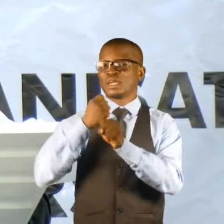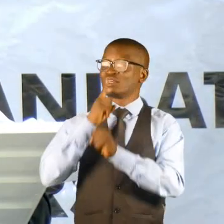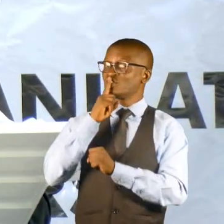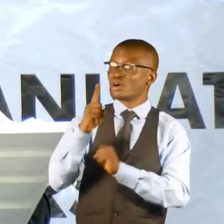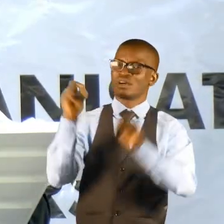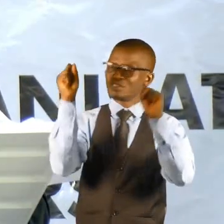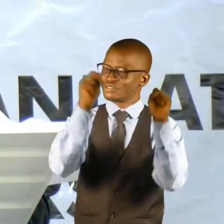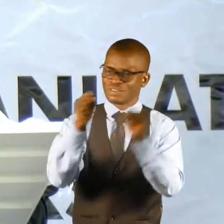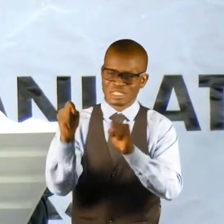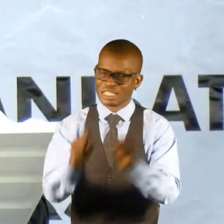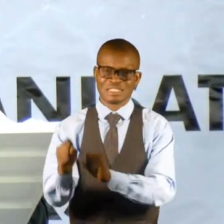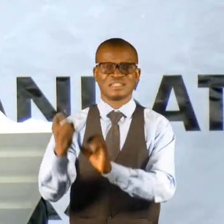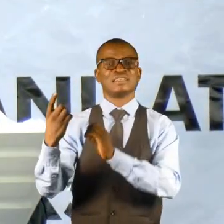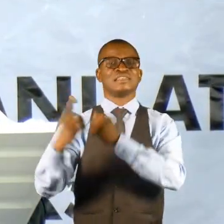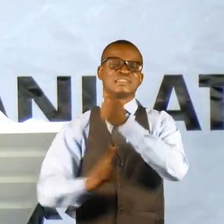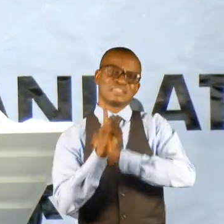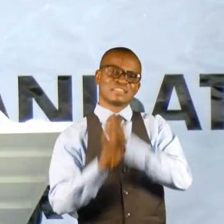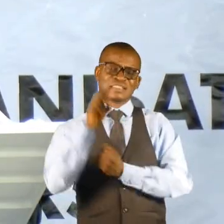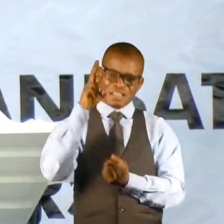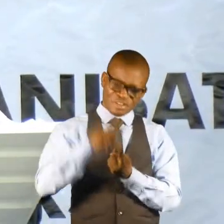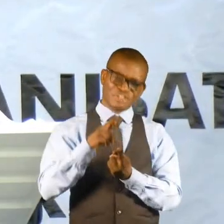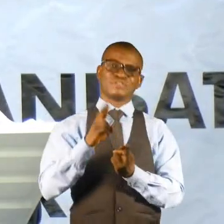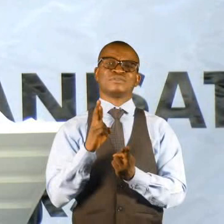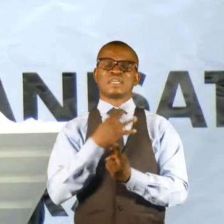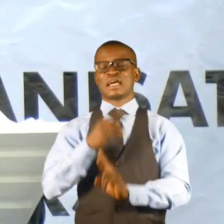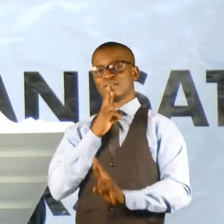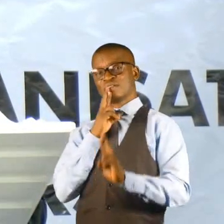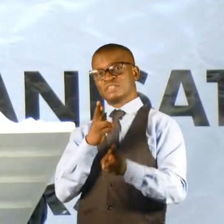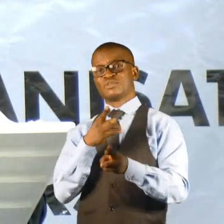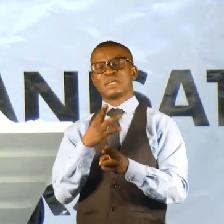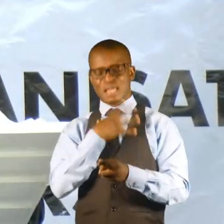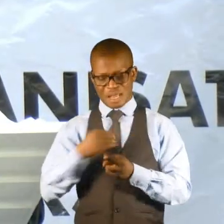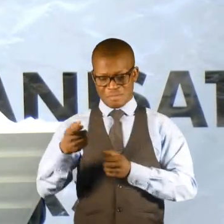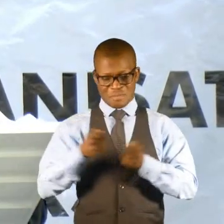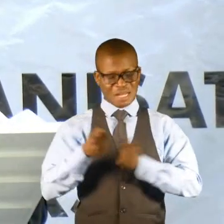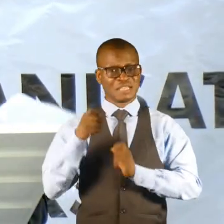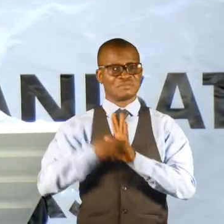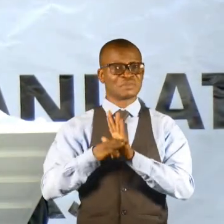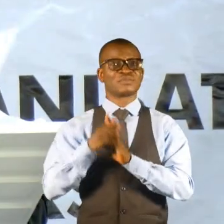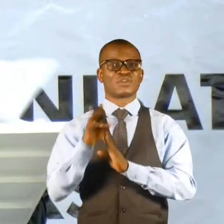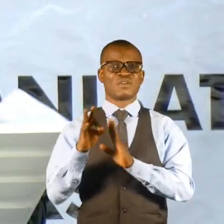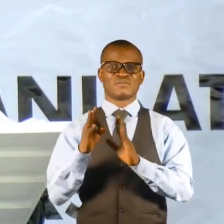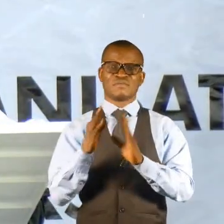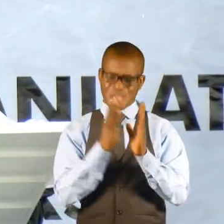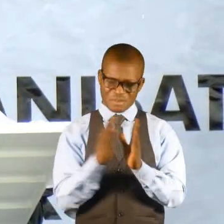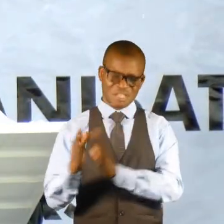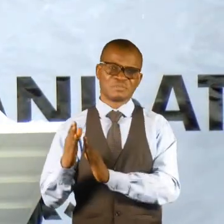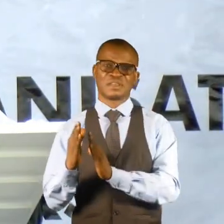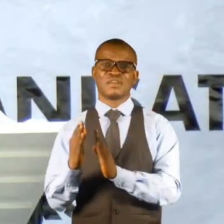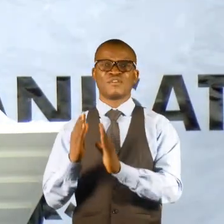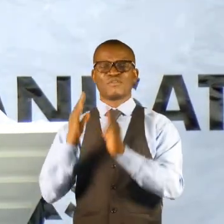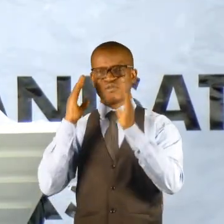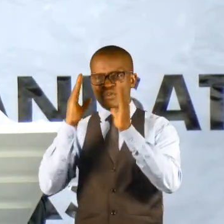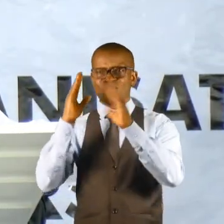interventions, ensuring strategic disaster mitigation, preparedness, and response, and managing the formulation and